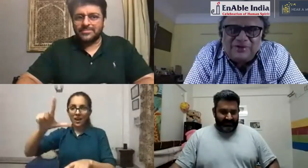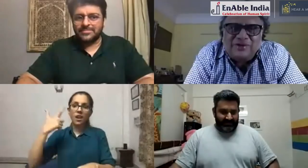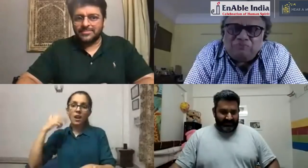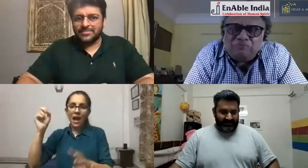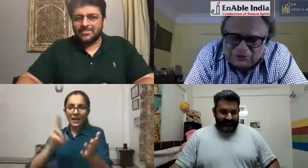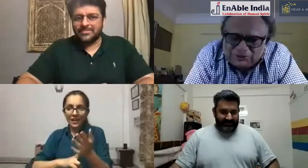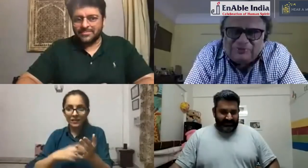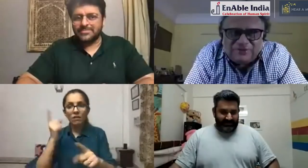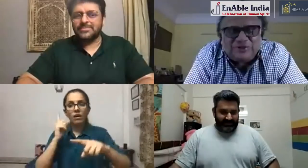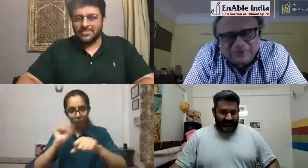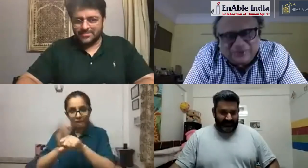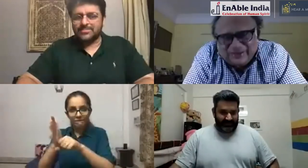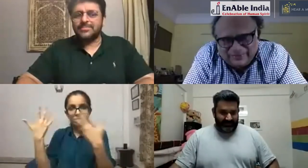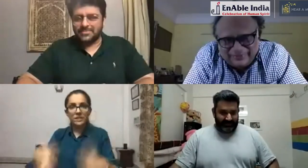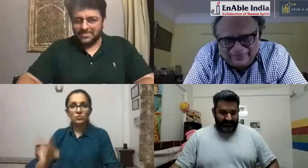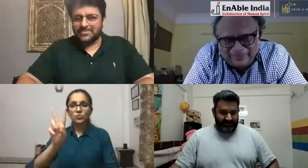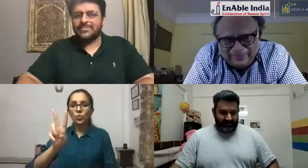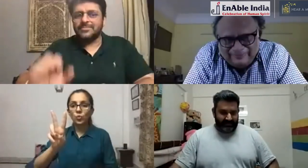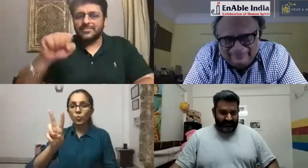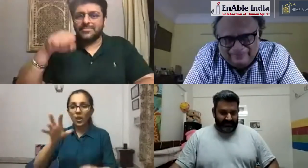found positive with corona.